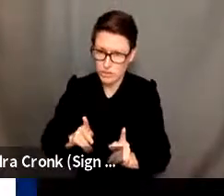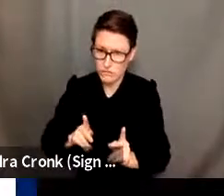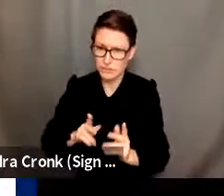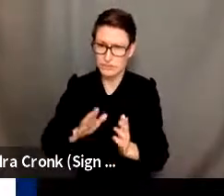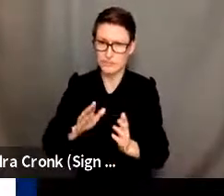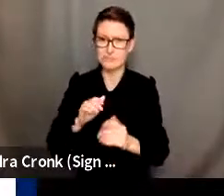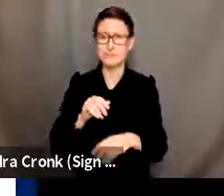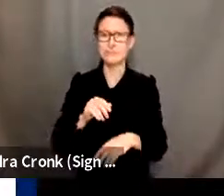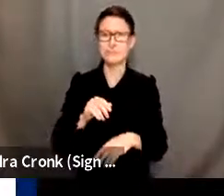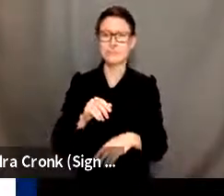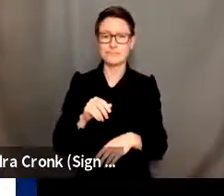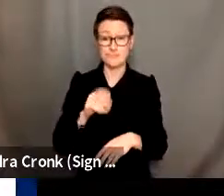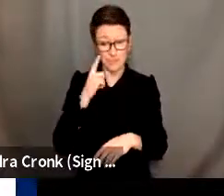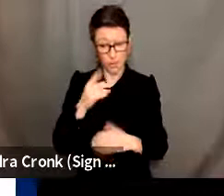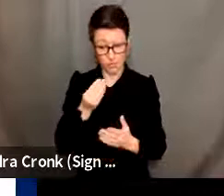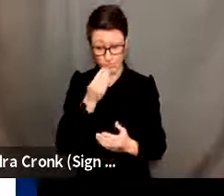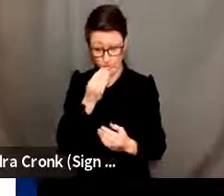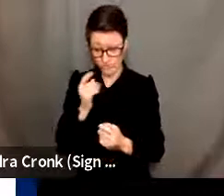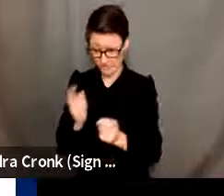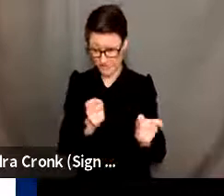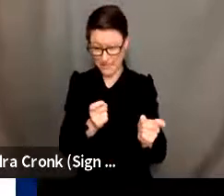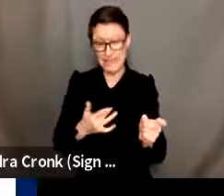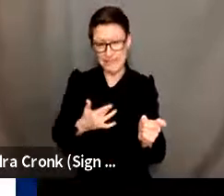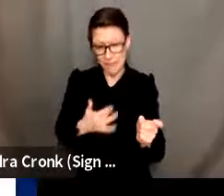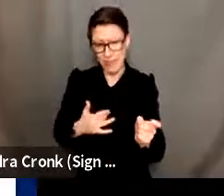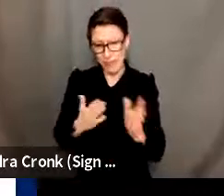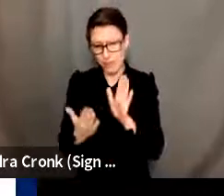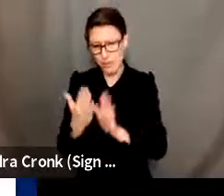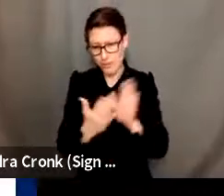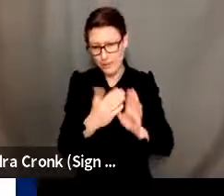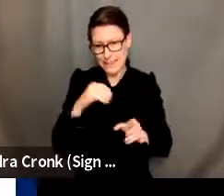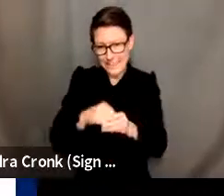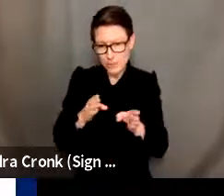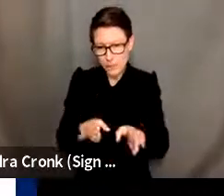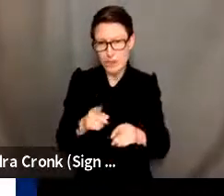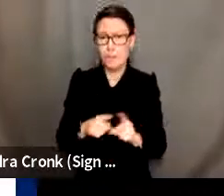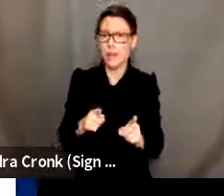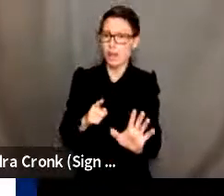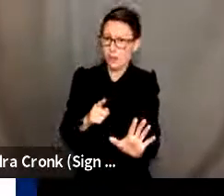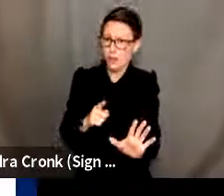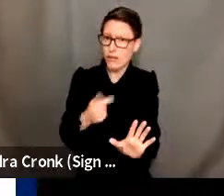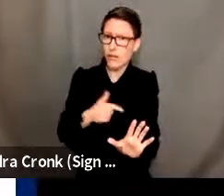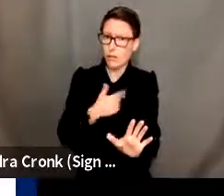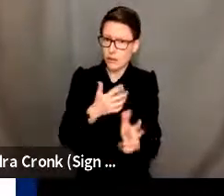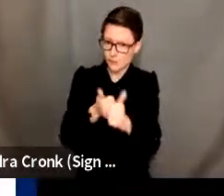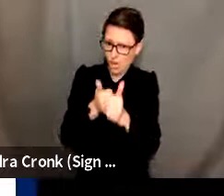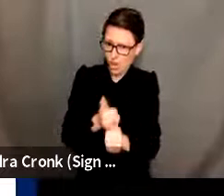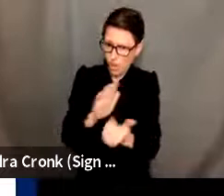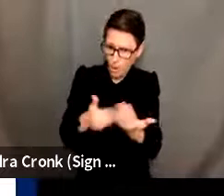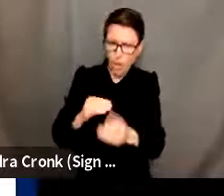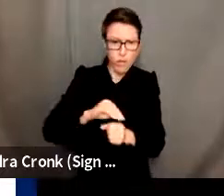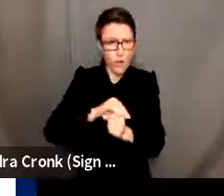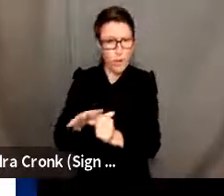in-person type situation. But we have altered, and we're following all the COVID safety